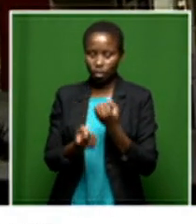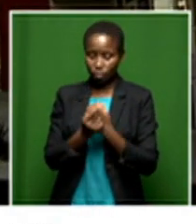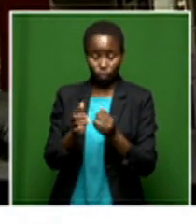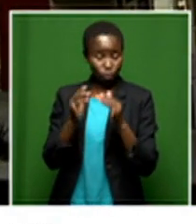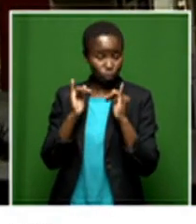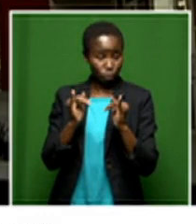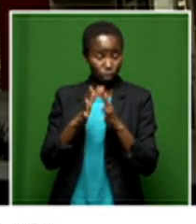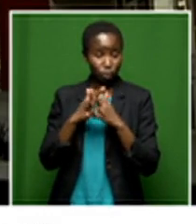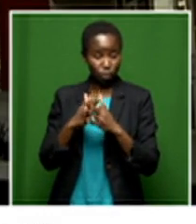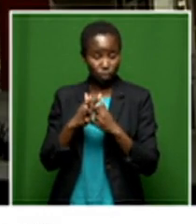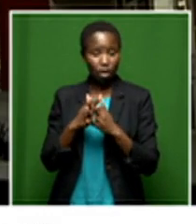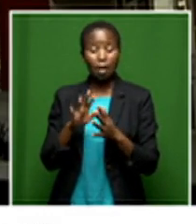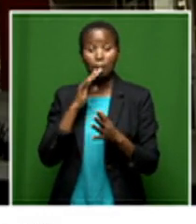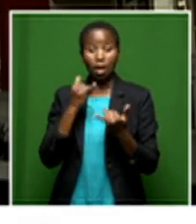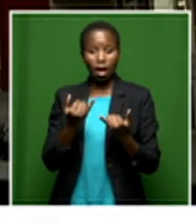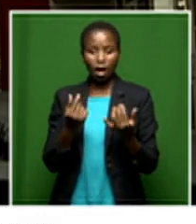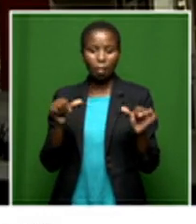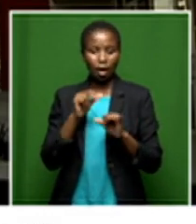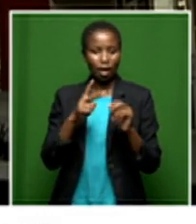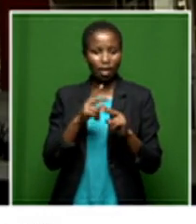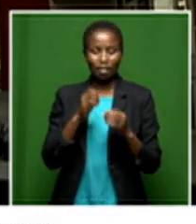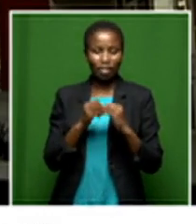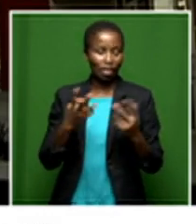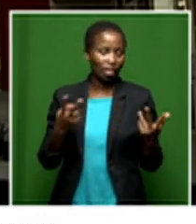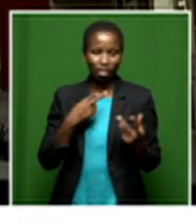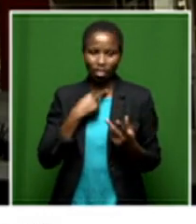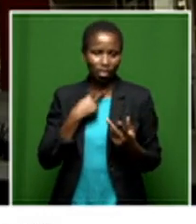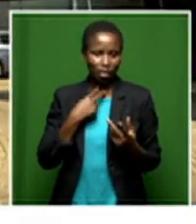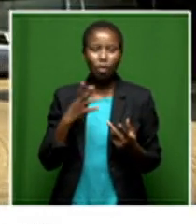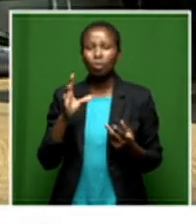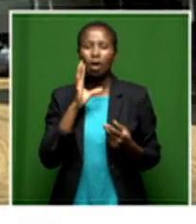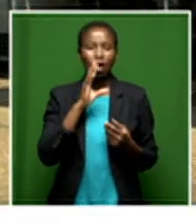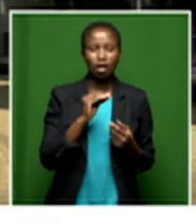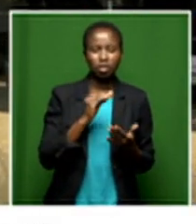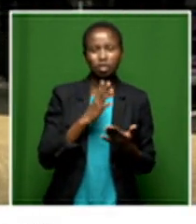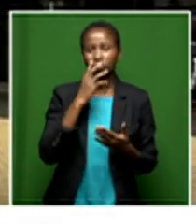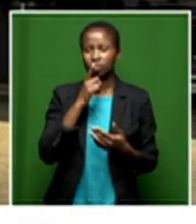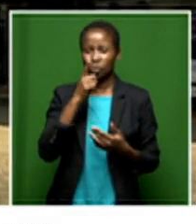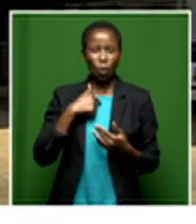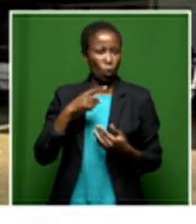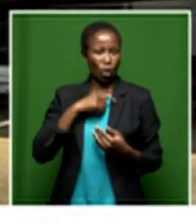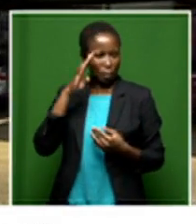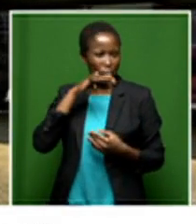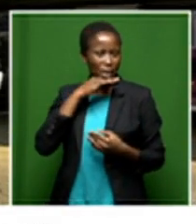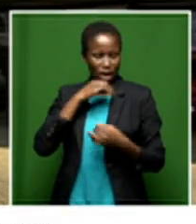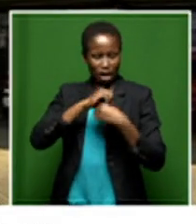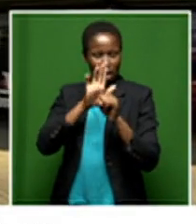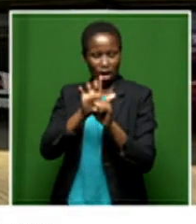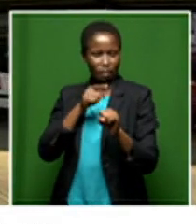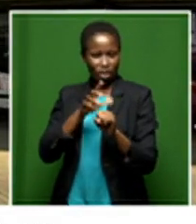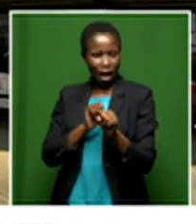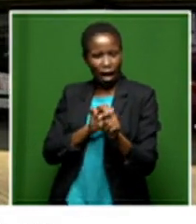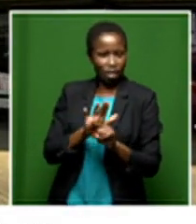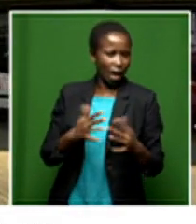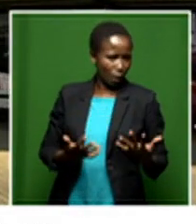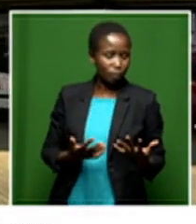back. Somebody else was asking me, what do you mean by the pandemic has affected the post office? In two ways, really.